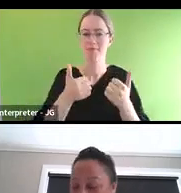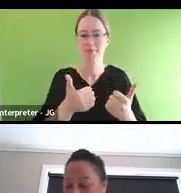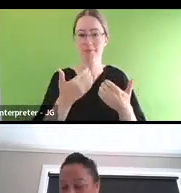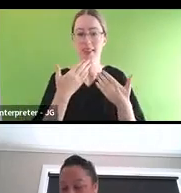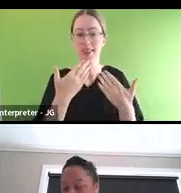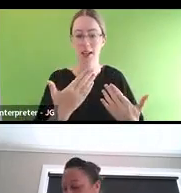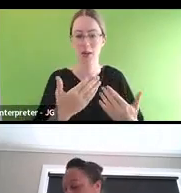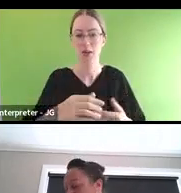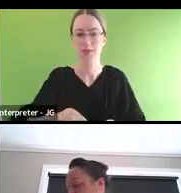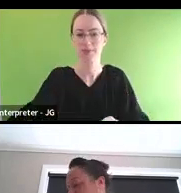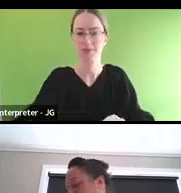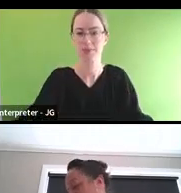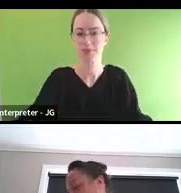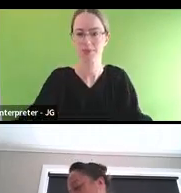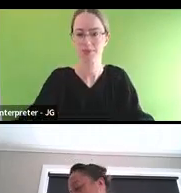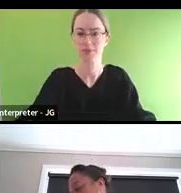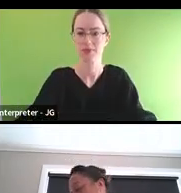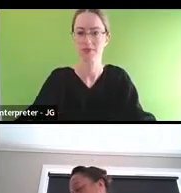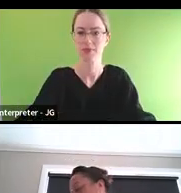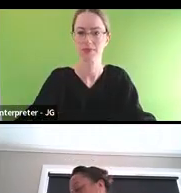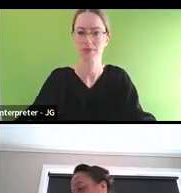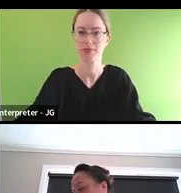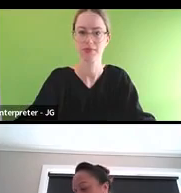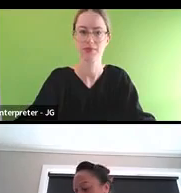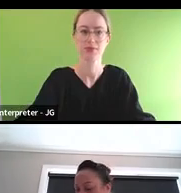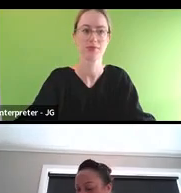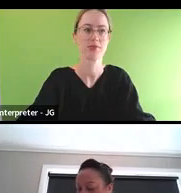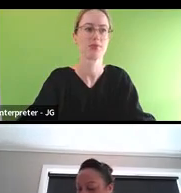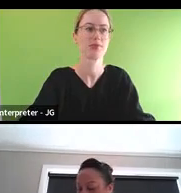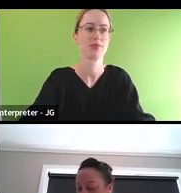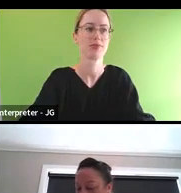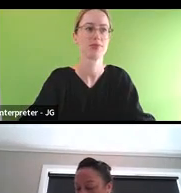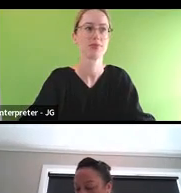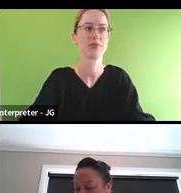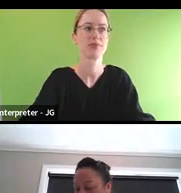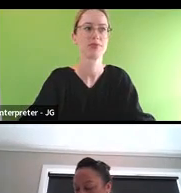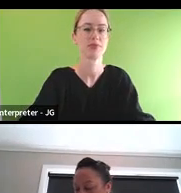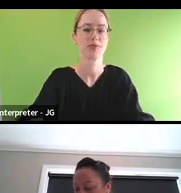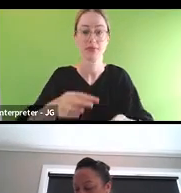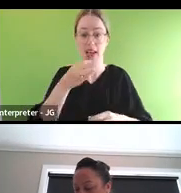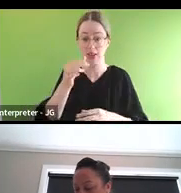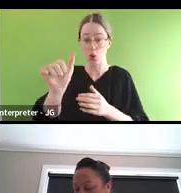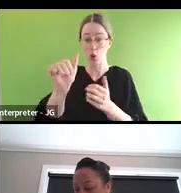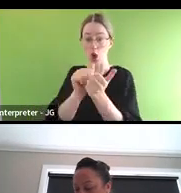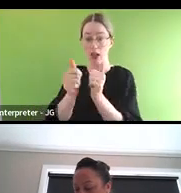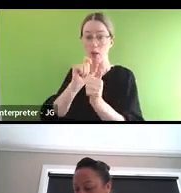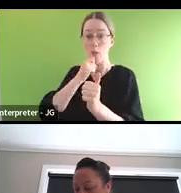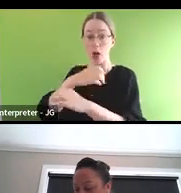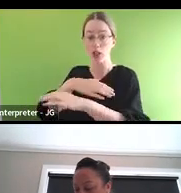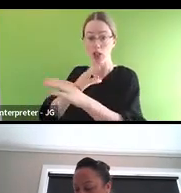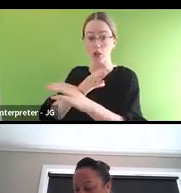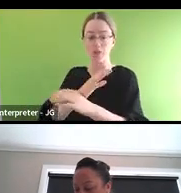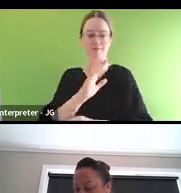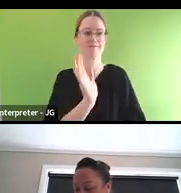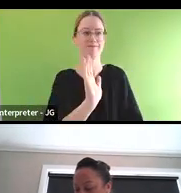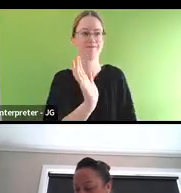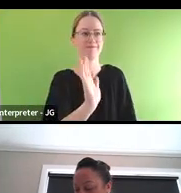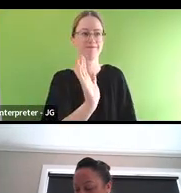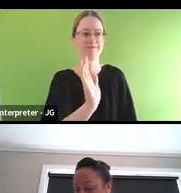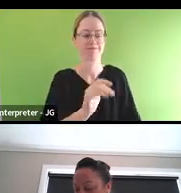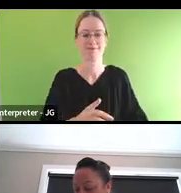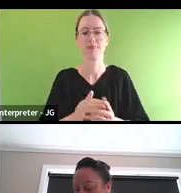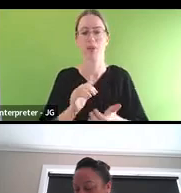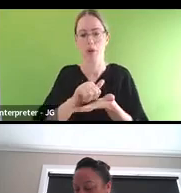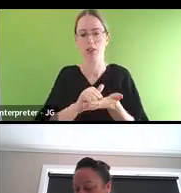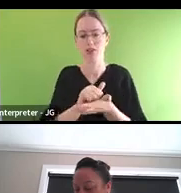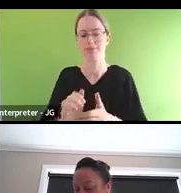on Zoom? No, unfortunately, my colleague is an apology. Thank you. So first